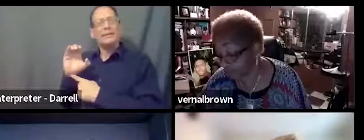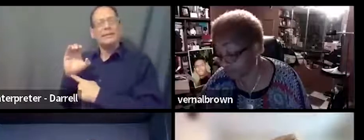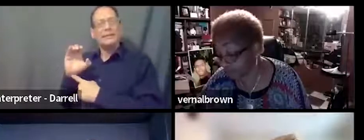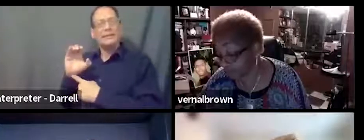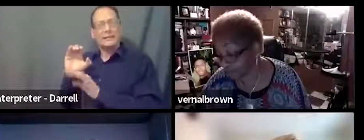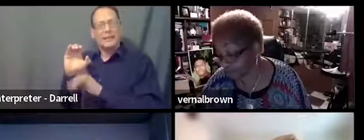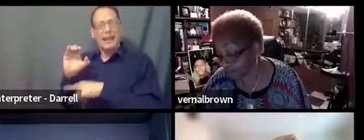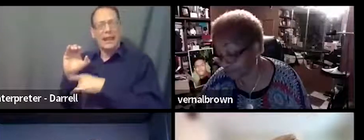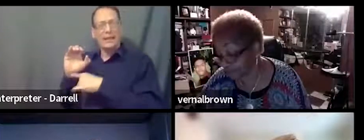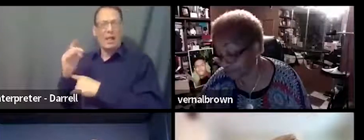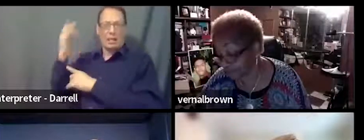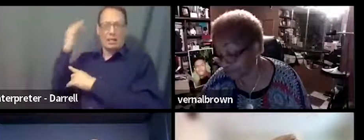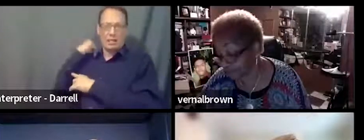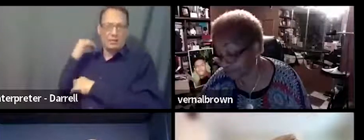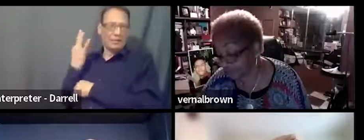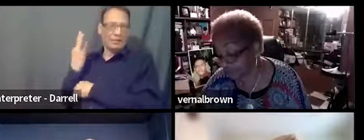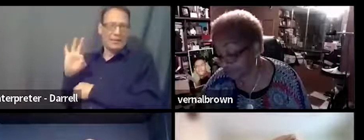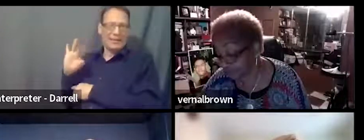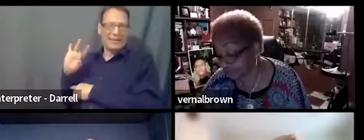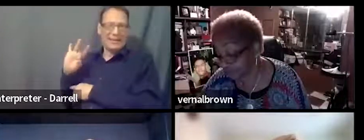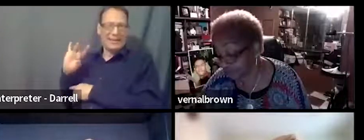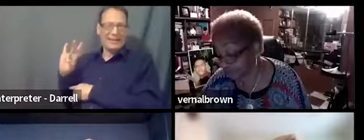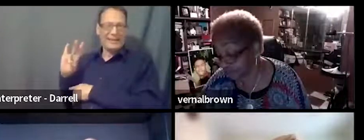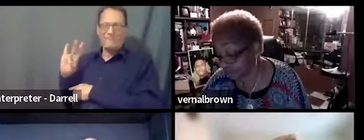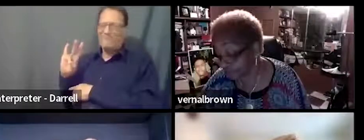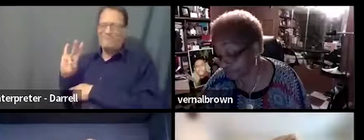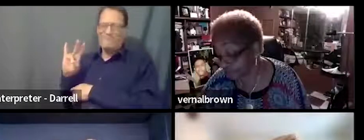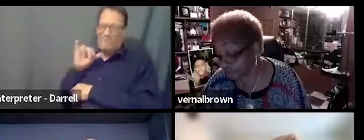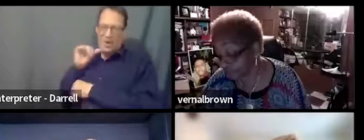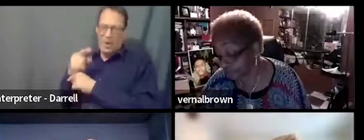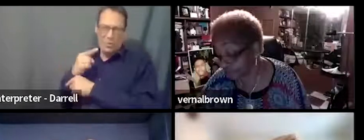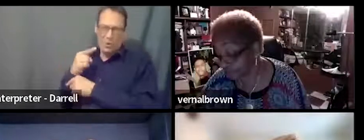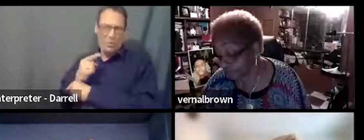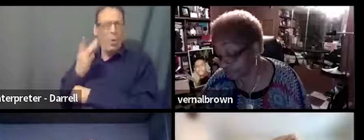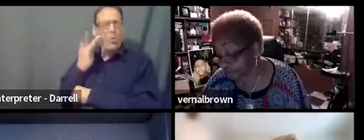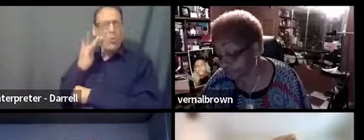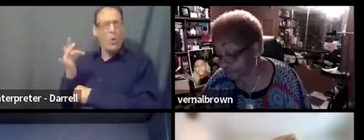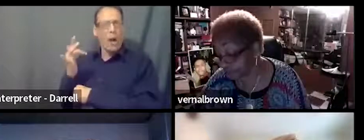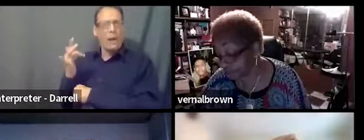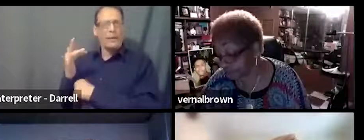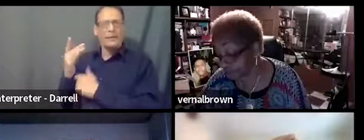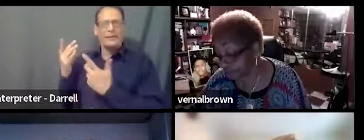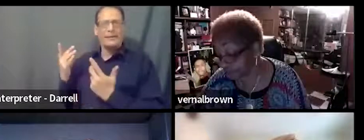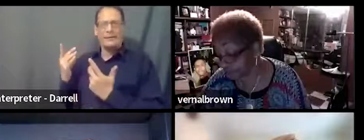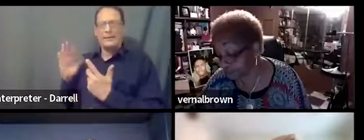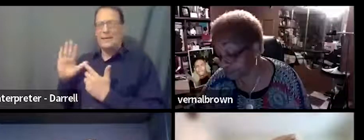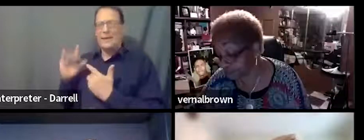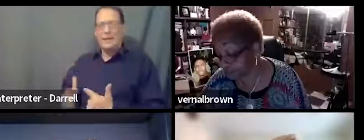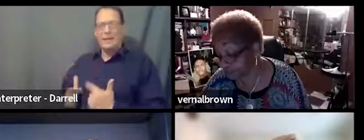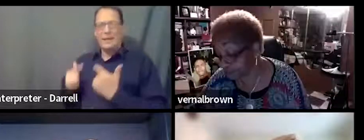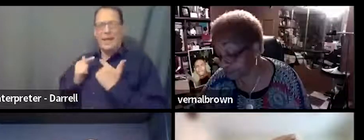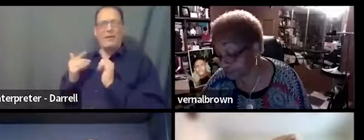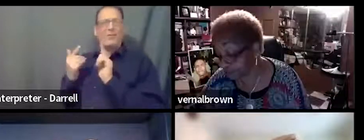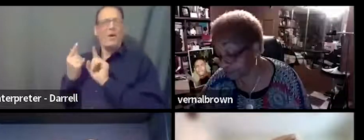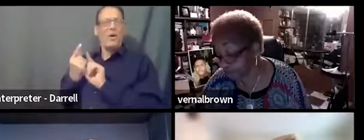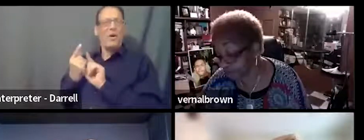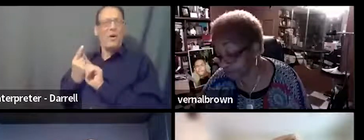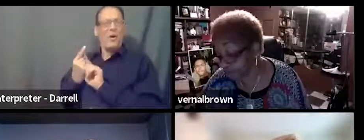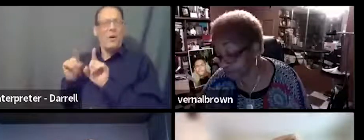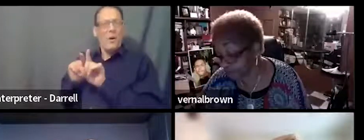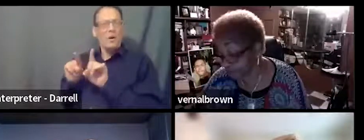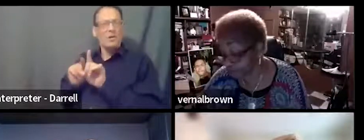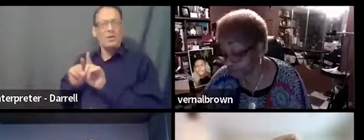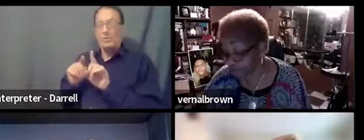installed in 1987 was not cost-effective based on the limited remaining useful life and the redundant cost to relift the existing